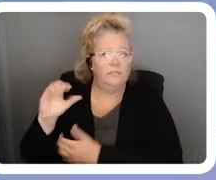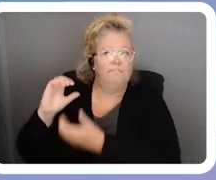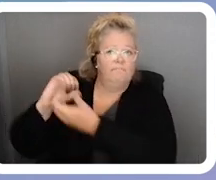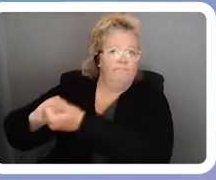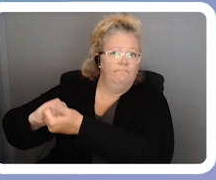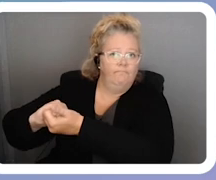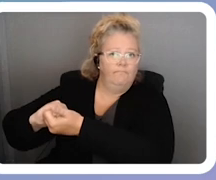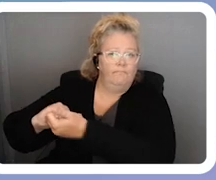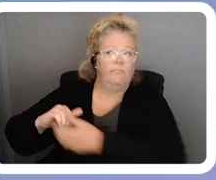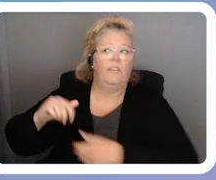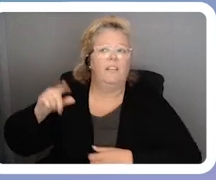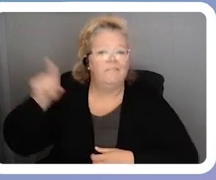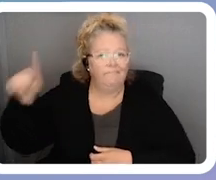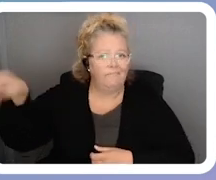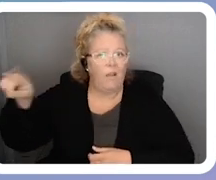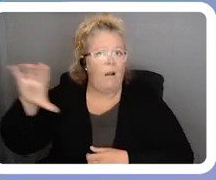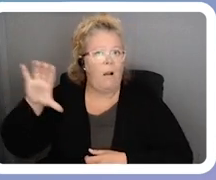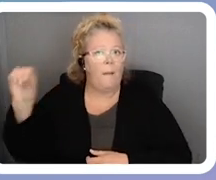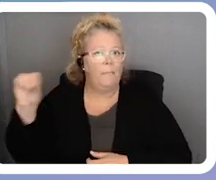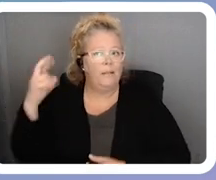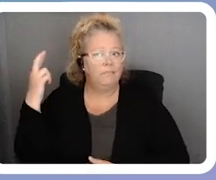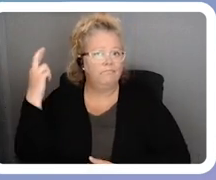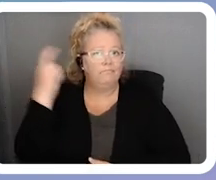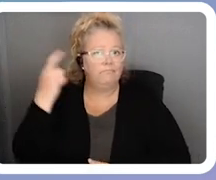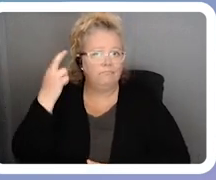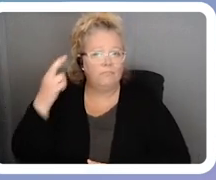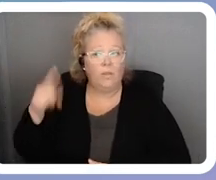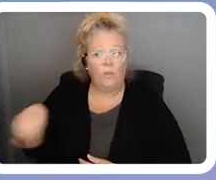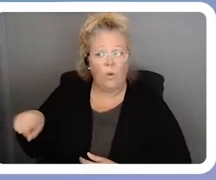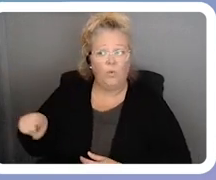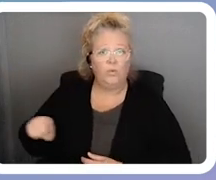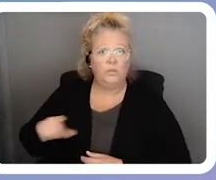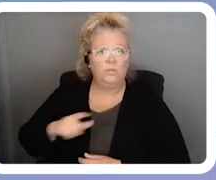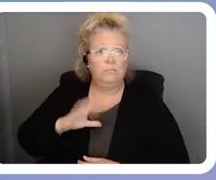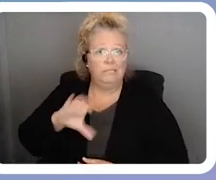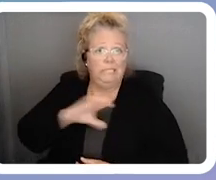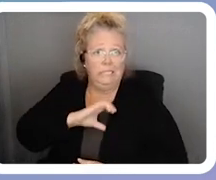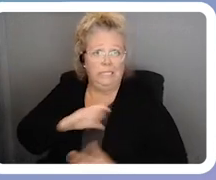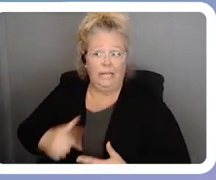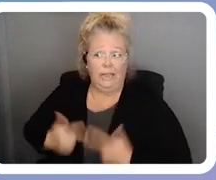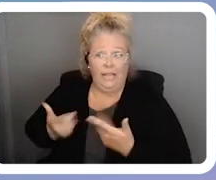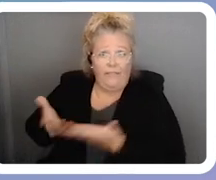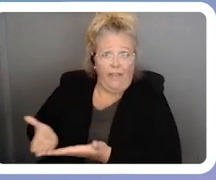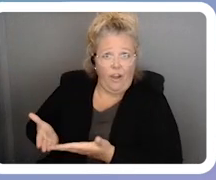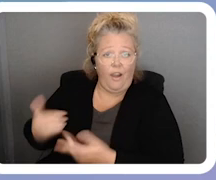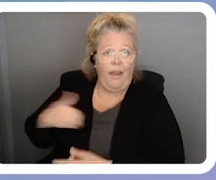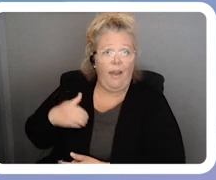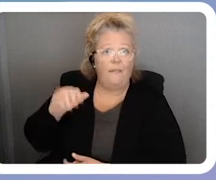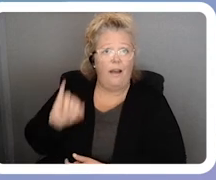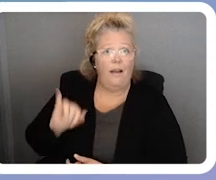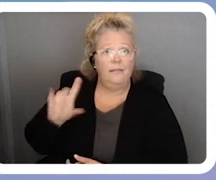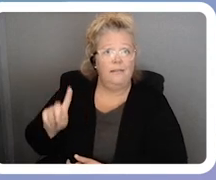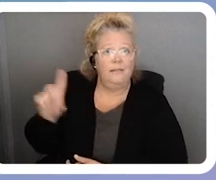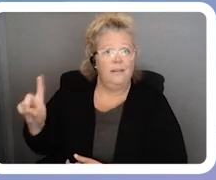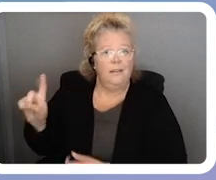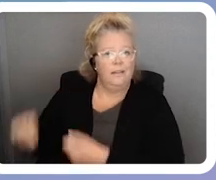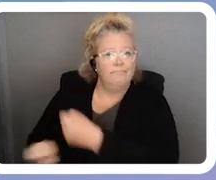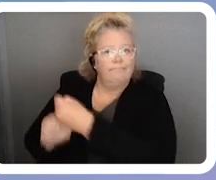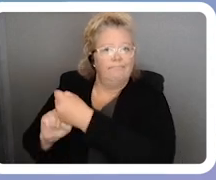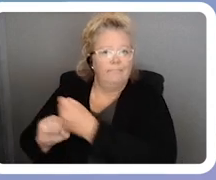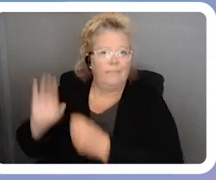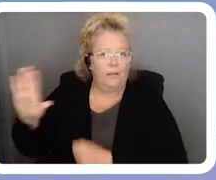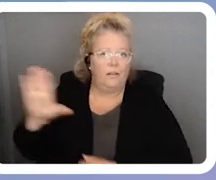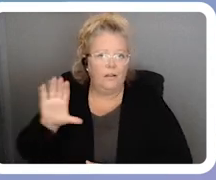enriched by and recognize the compelling contributions of Chilean citizens with IDD. Best Buddies Chile